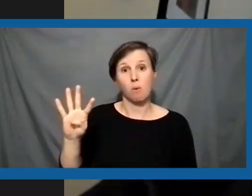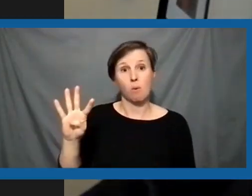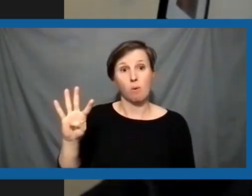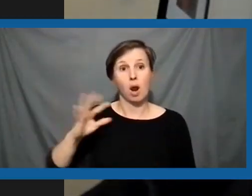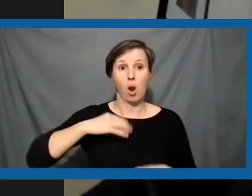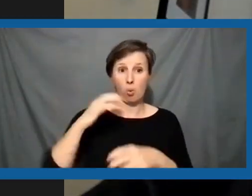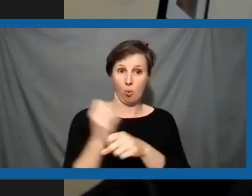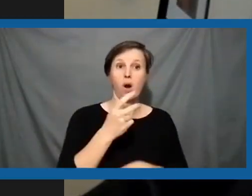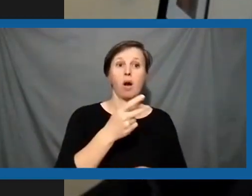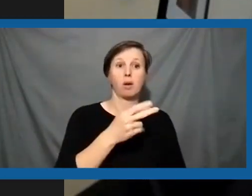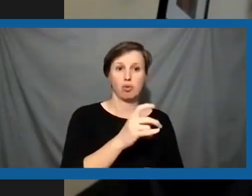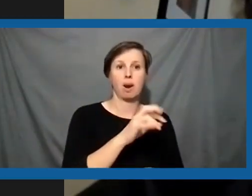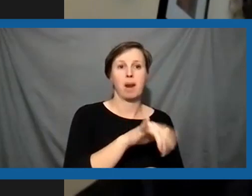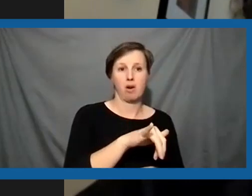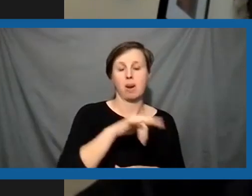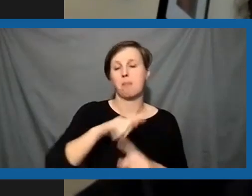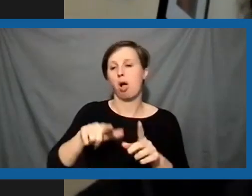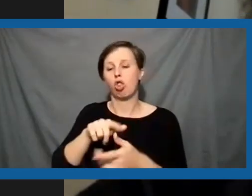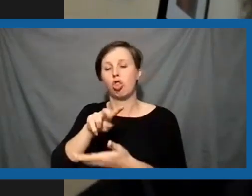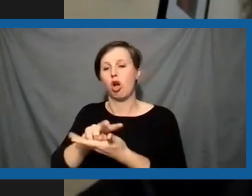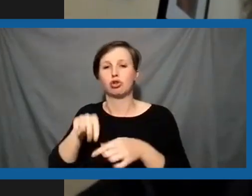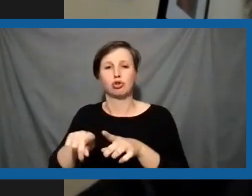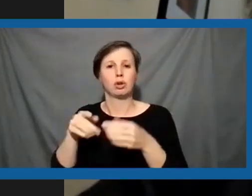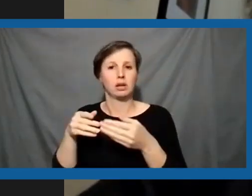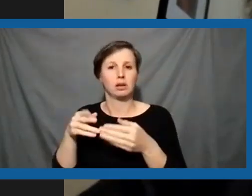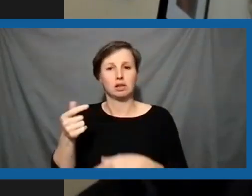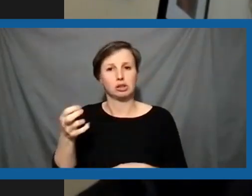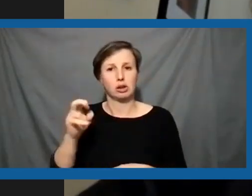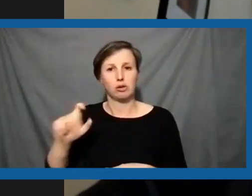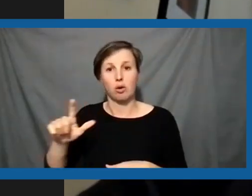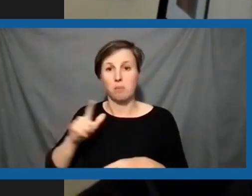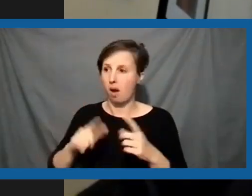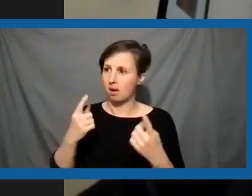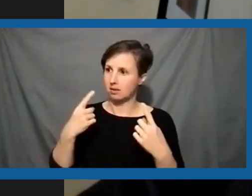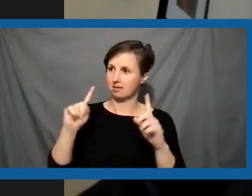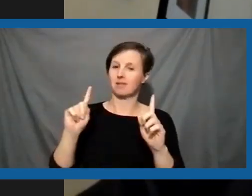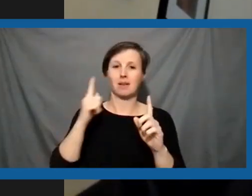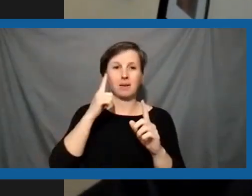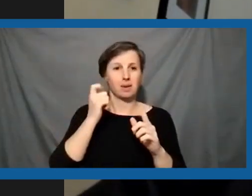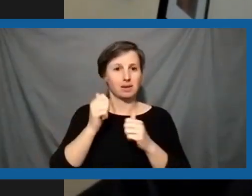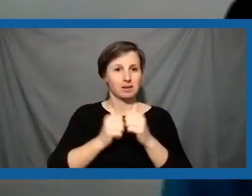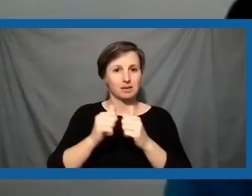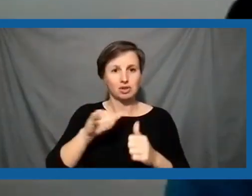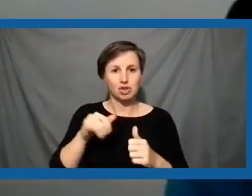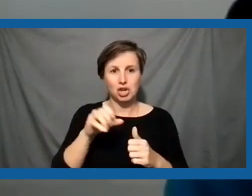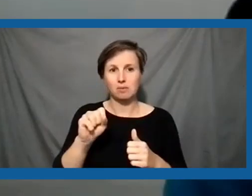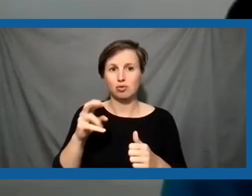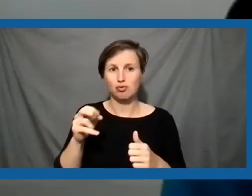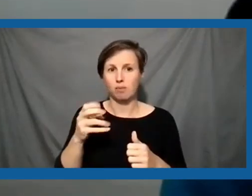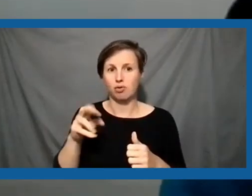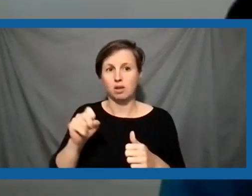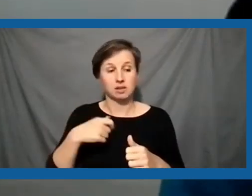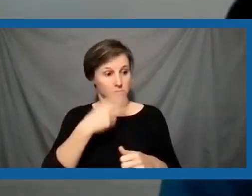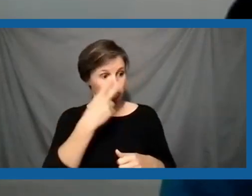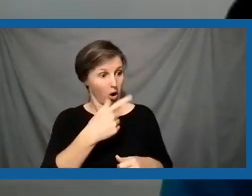the primary and lost the general, but I inspired a successful run by Assemblyman James Ramos. Oh, He wow. said he saw me,